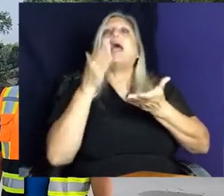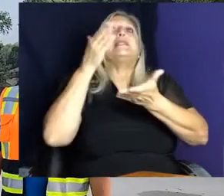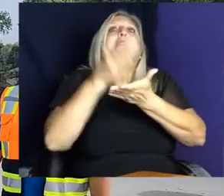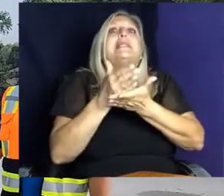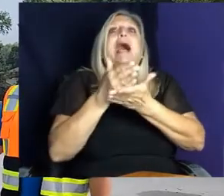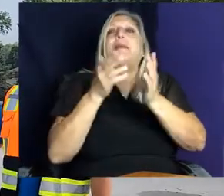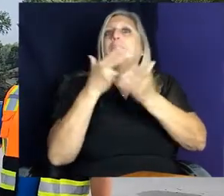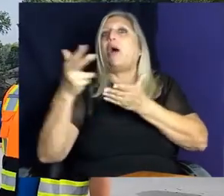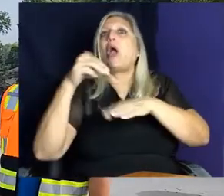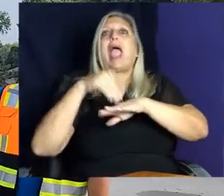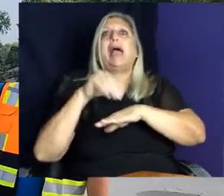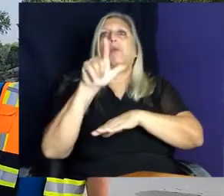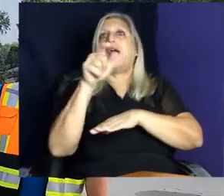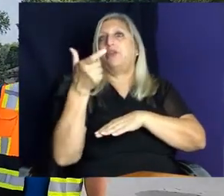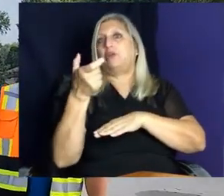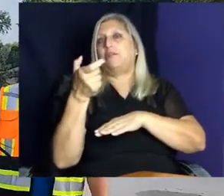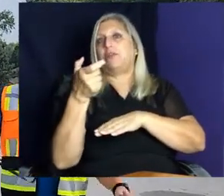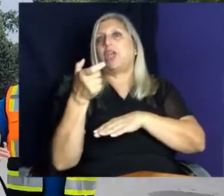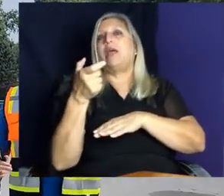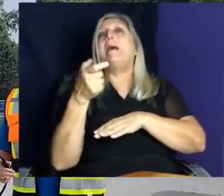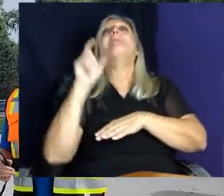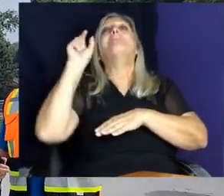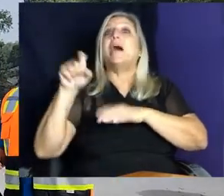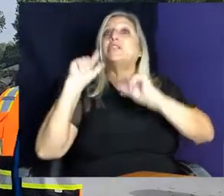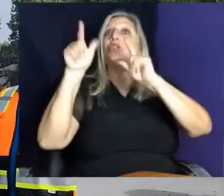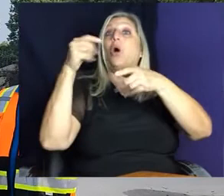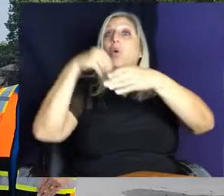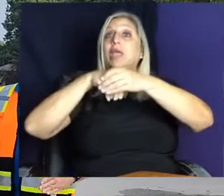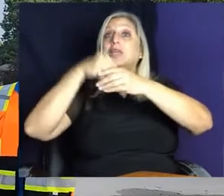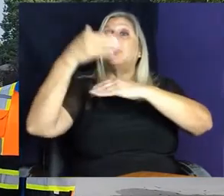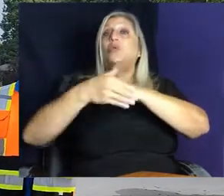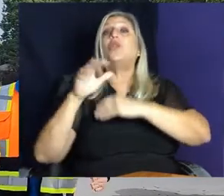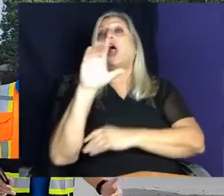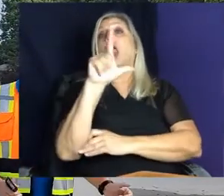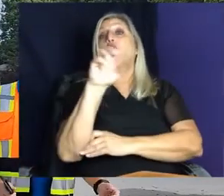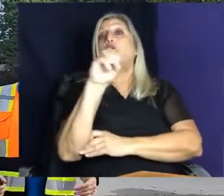to come to you. You need to come into the loop and your child will find your vehicle and